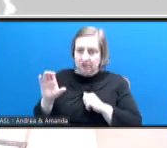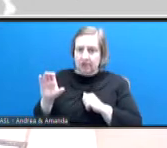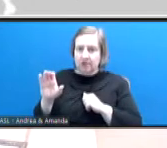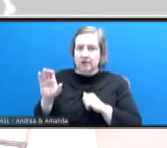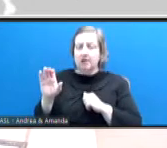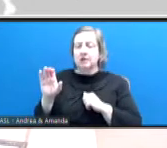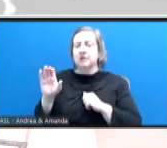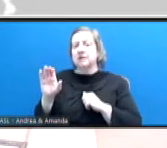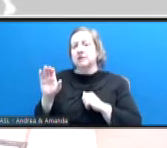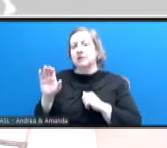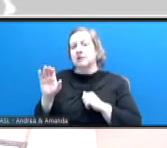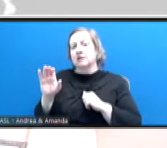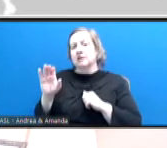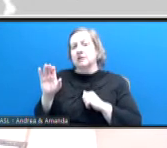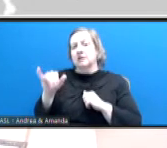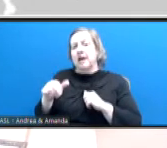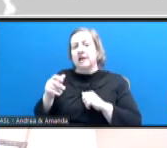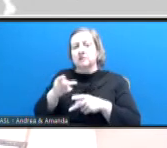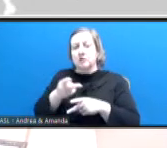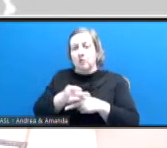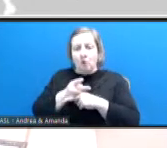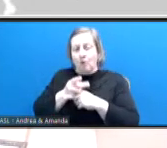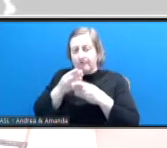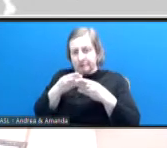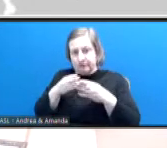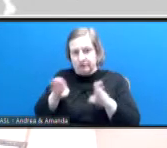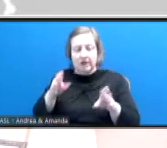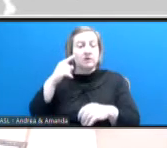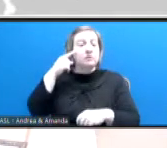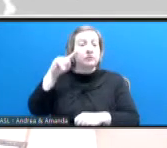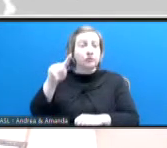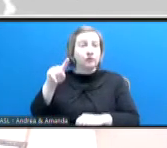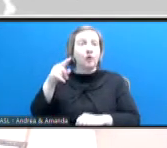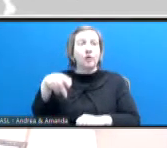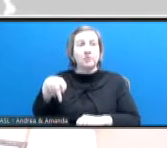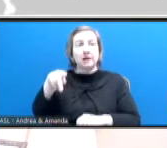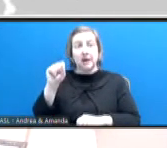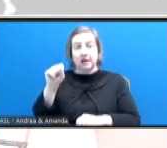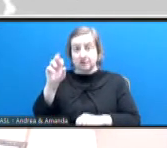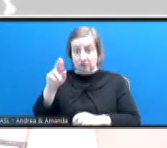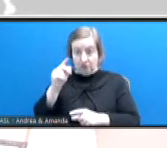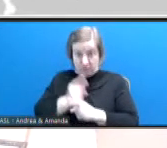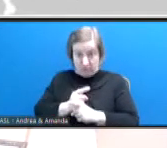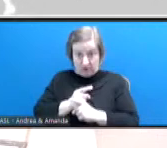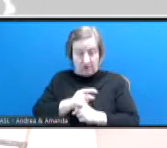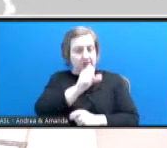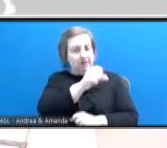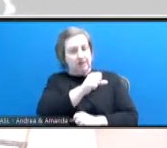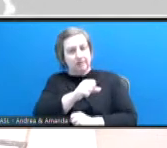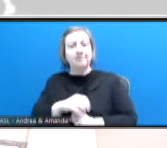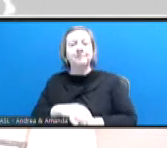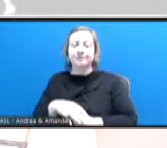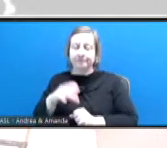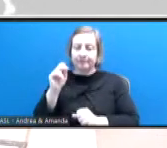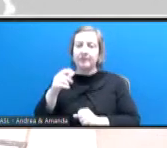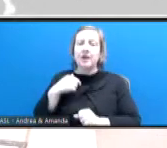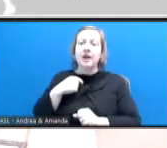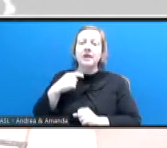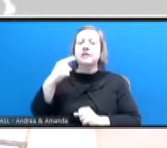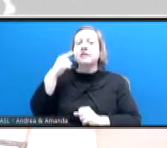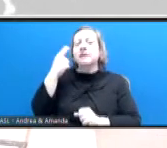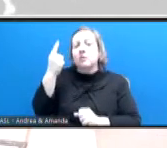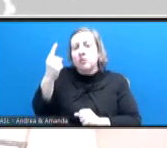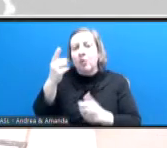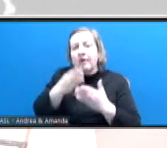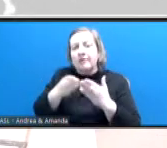the oversight for PSR, correct, sir? Yes. Yeah, I think one of the things that